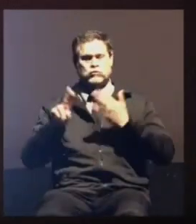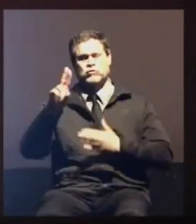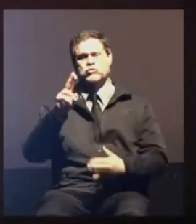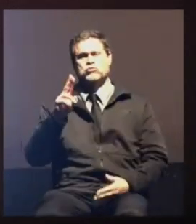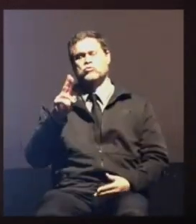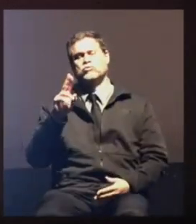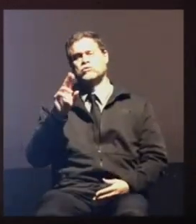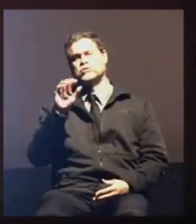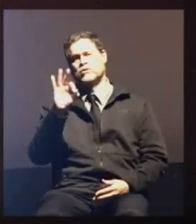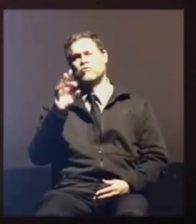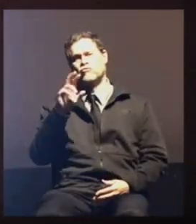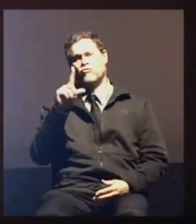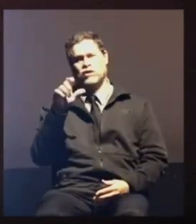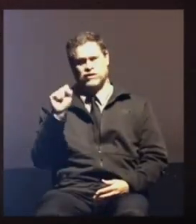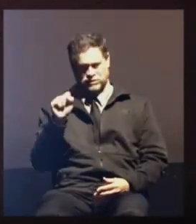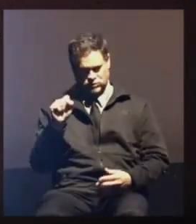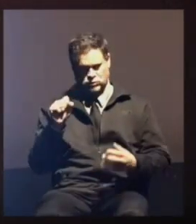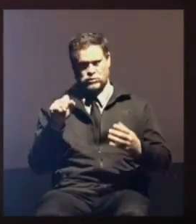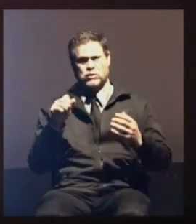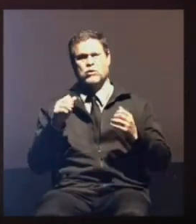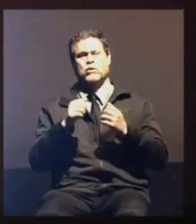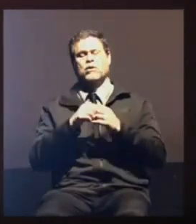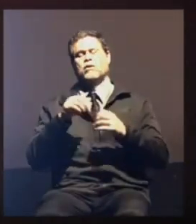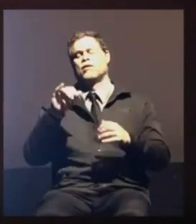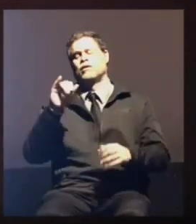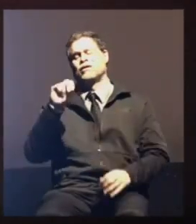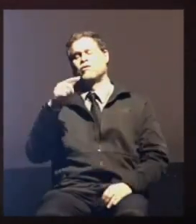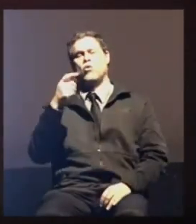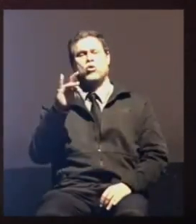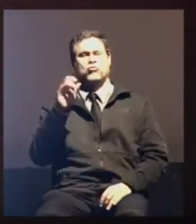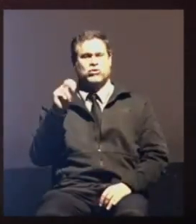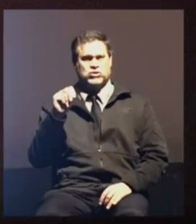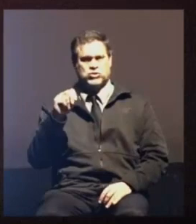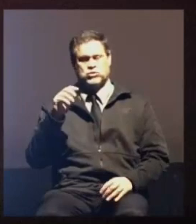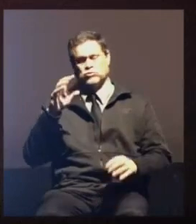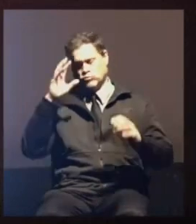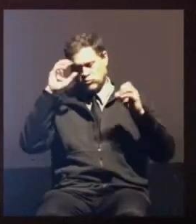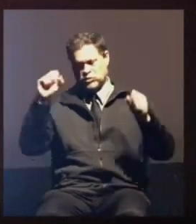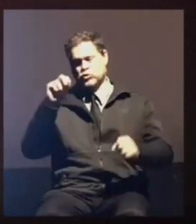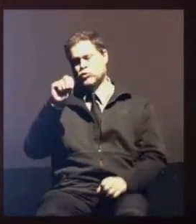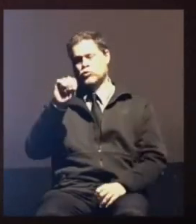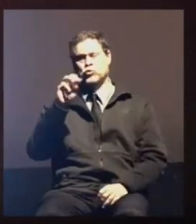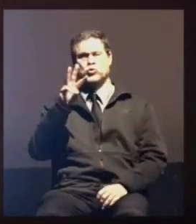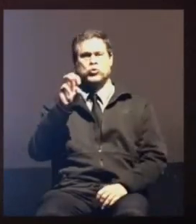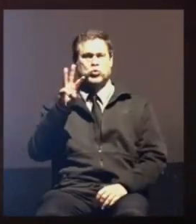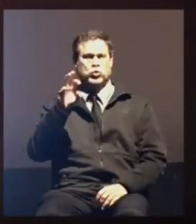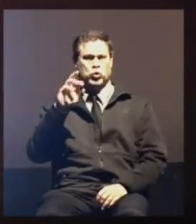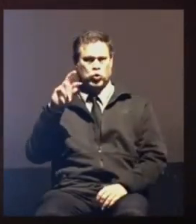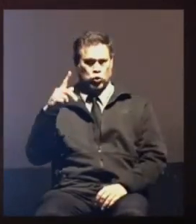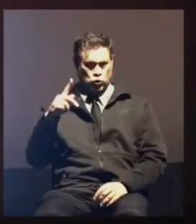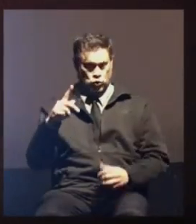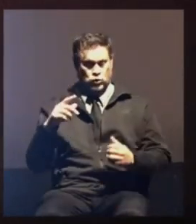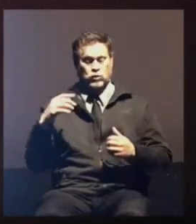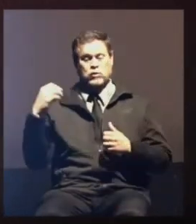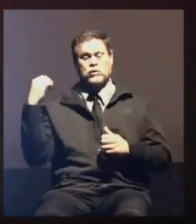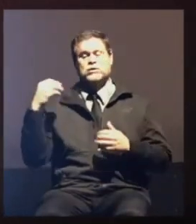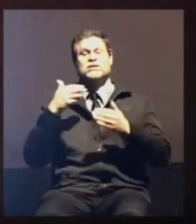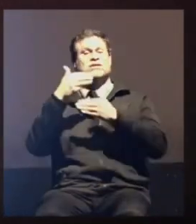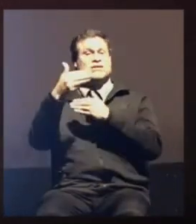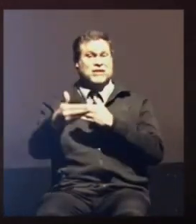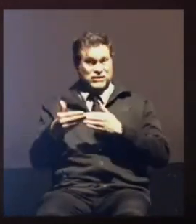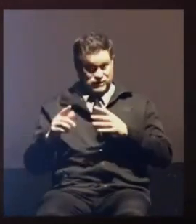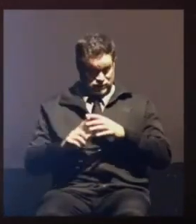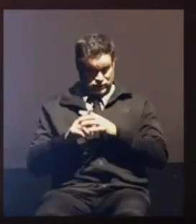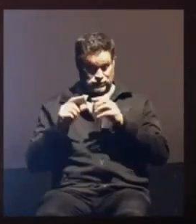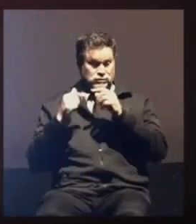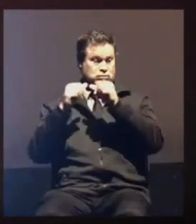special inauguration day of President Newkirk. Next up, Norv Turner has served as a head coach and offensive coordinator in the